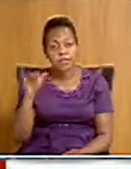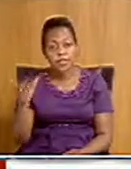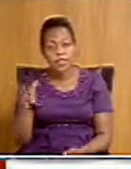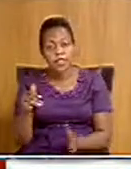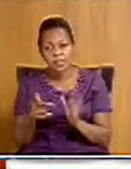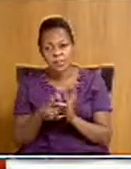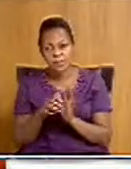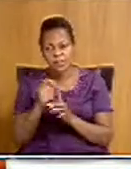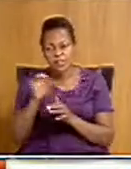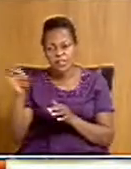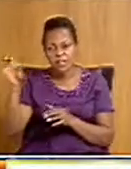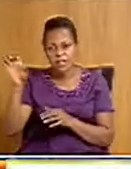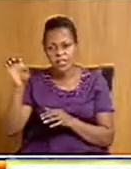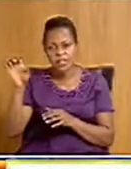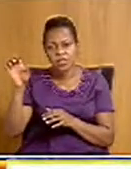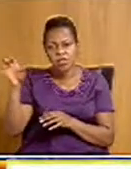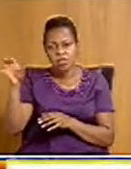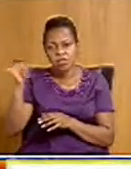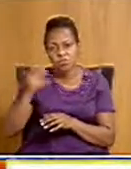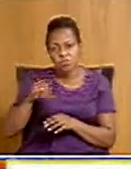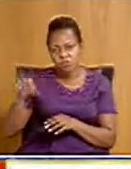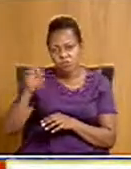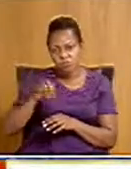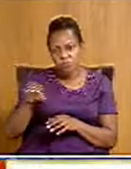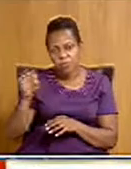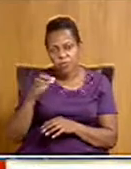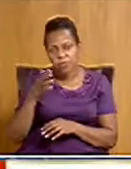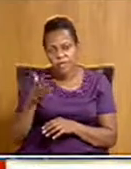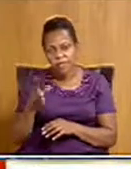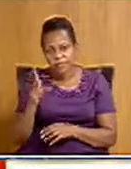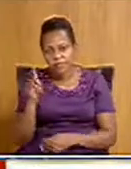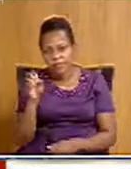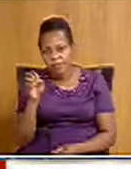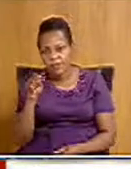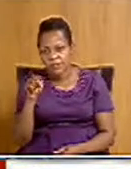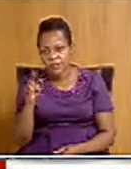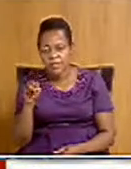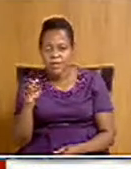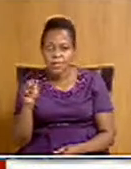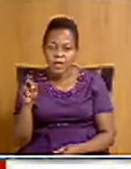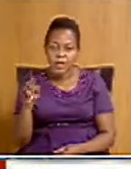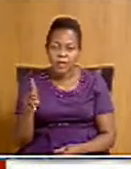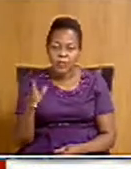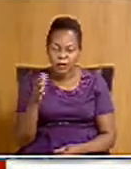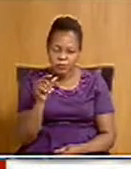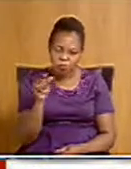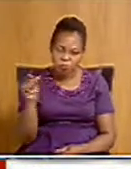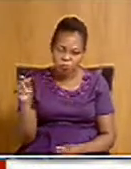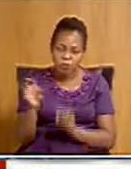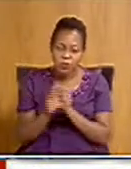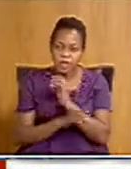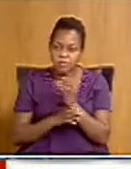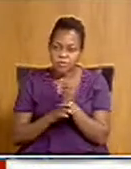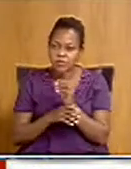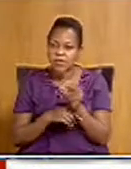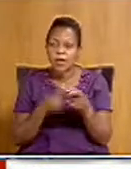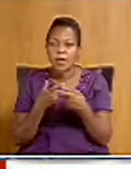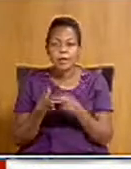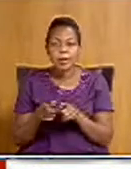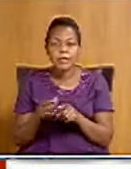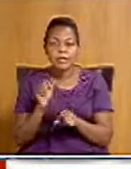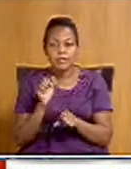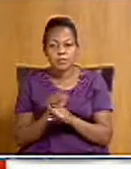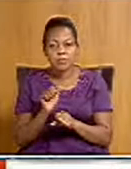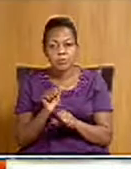countries in Eastern Europe, Western Europe, Denmark, small countries. But